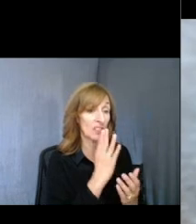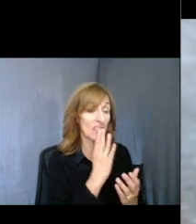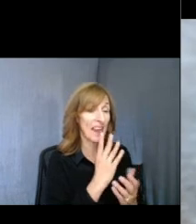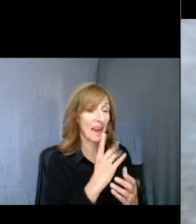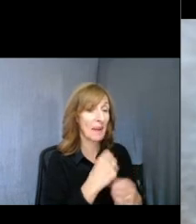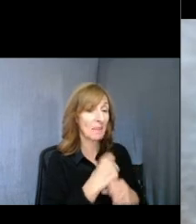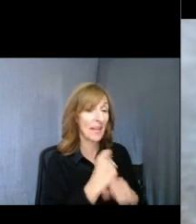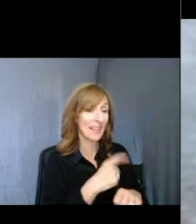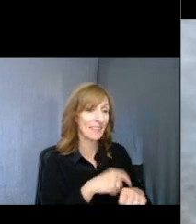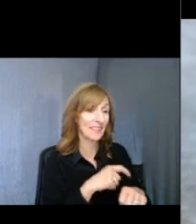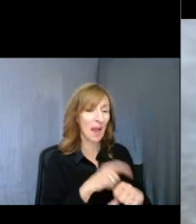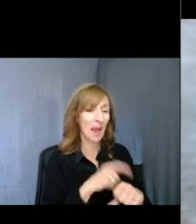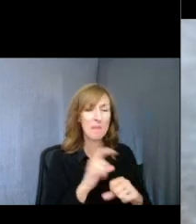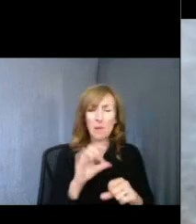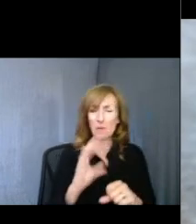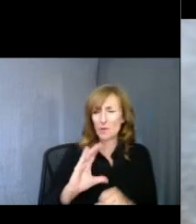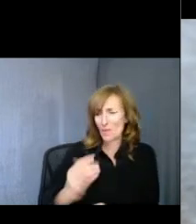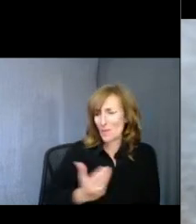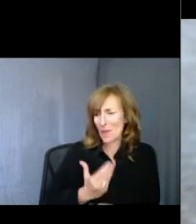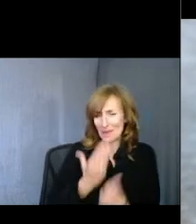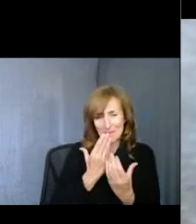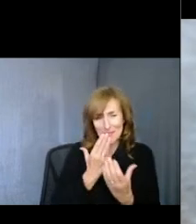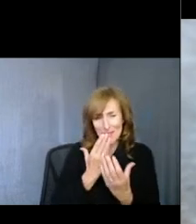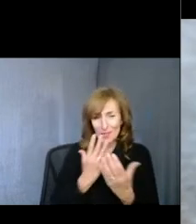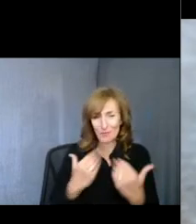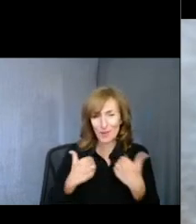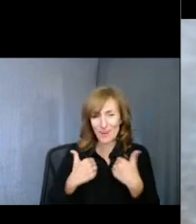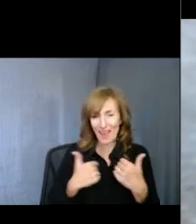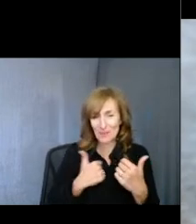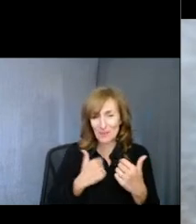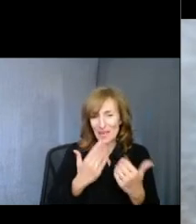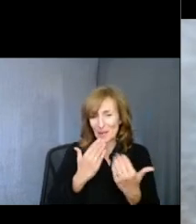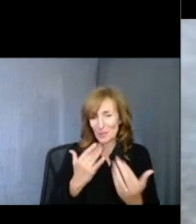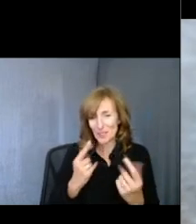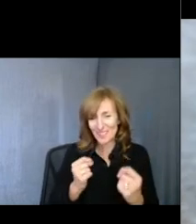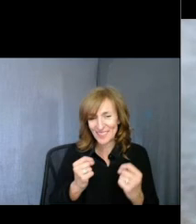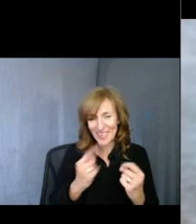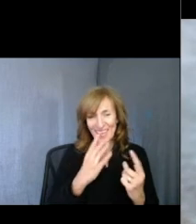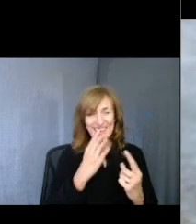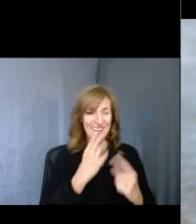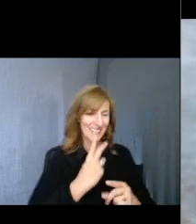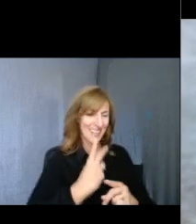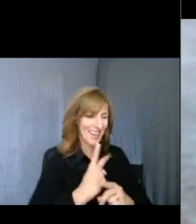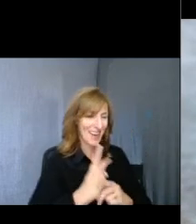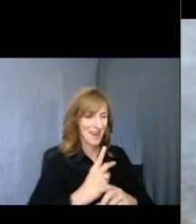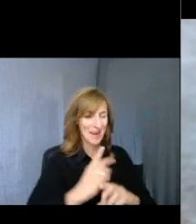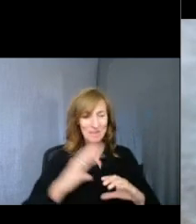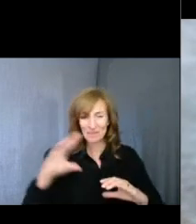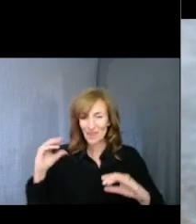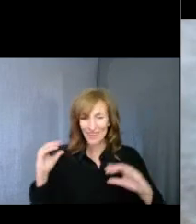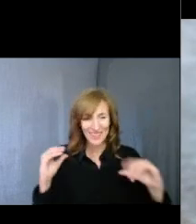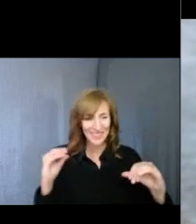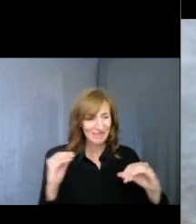Absolutely. Thank you so much for having me. I really appreciate it. All right. Take care. Yeah. Bye.